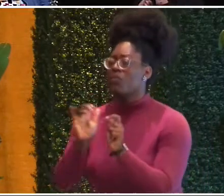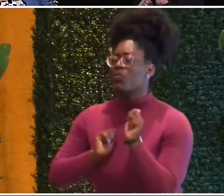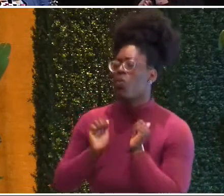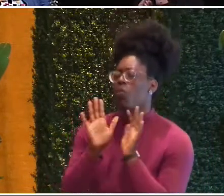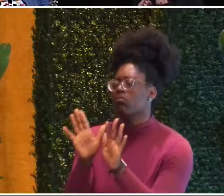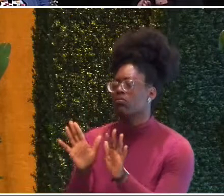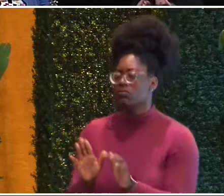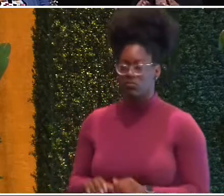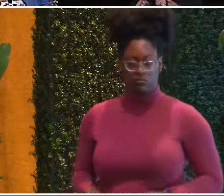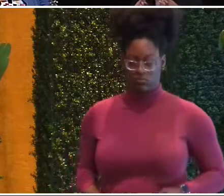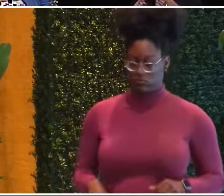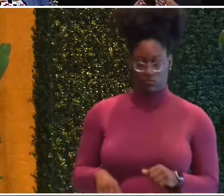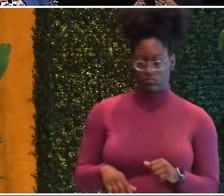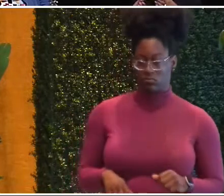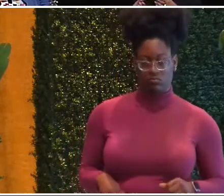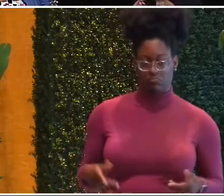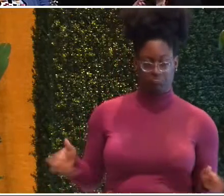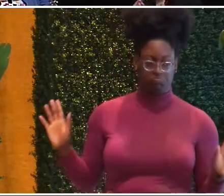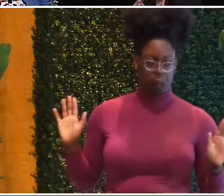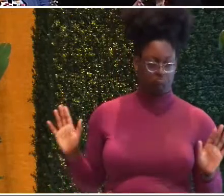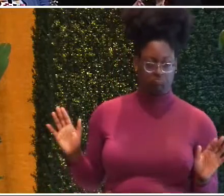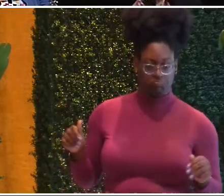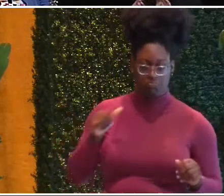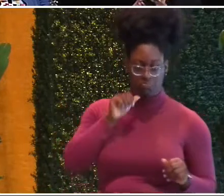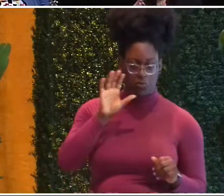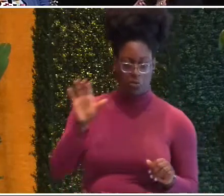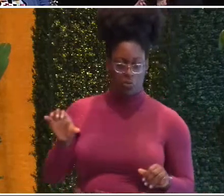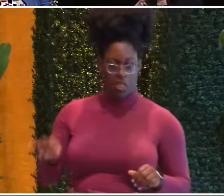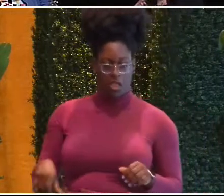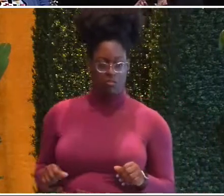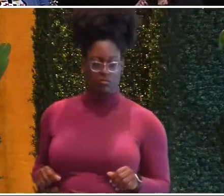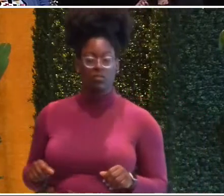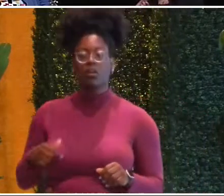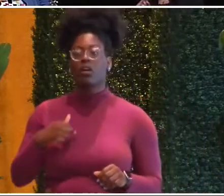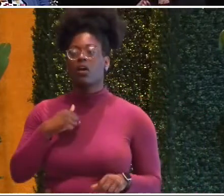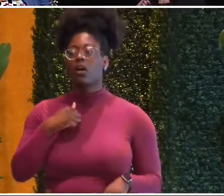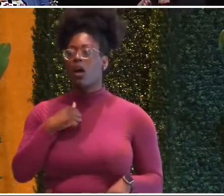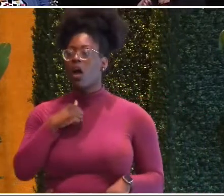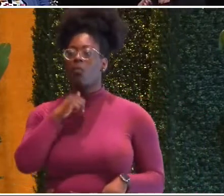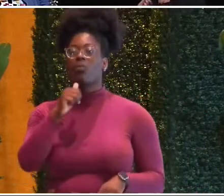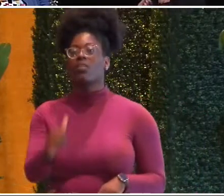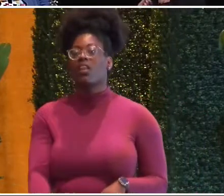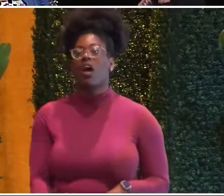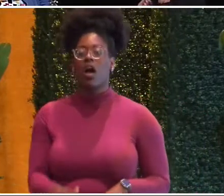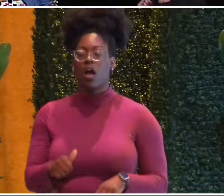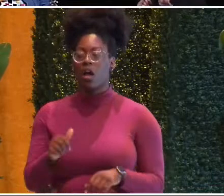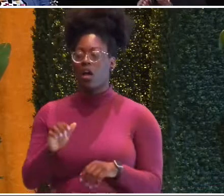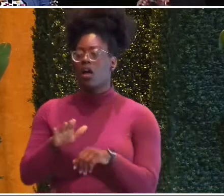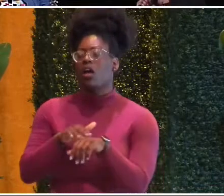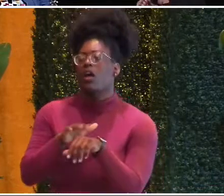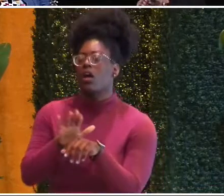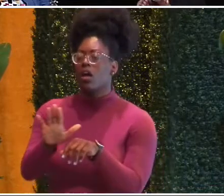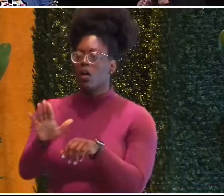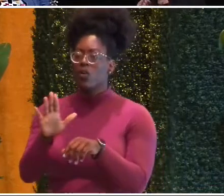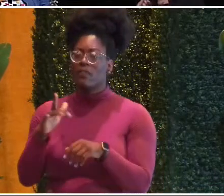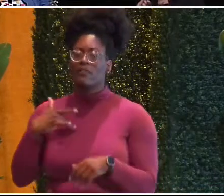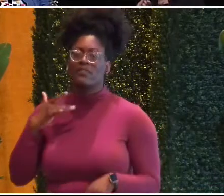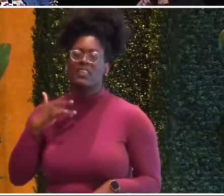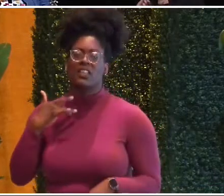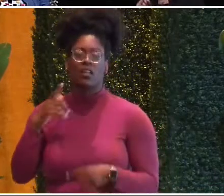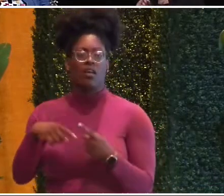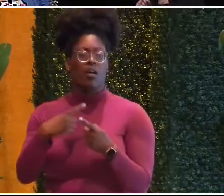right? I cannot and will not coddle you through your feelings that getting